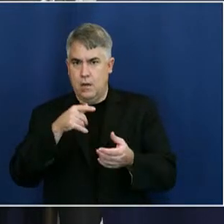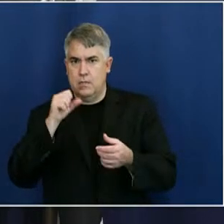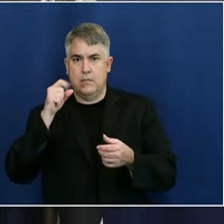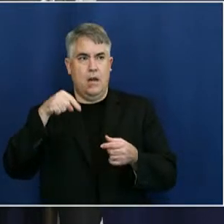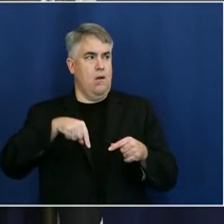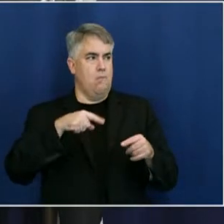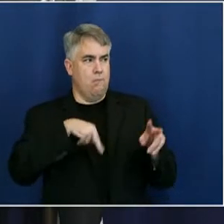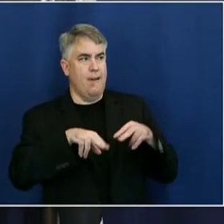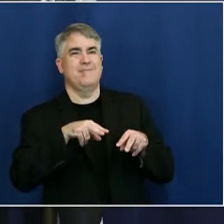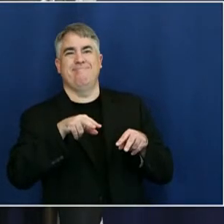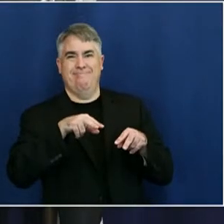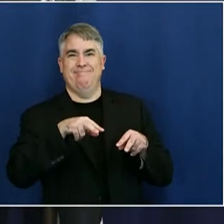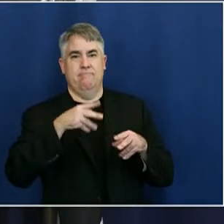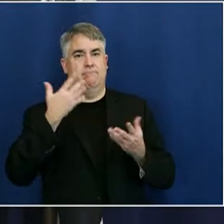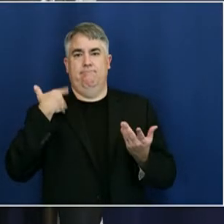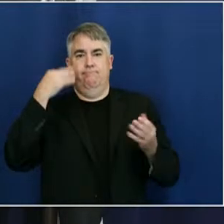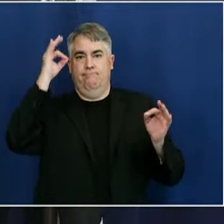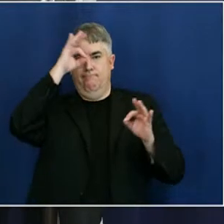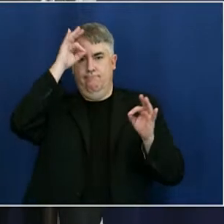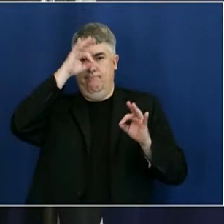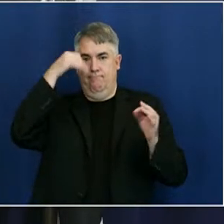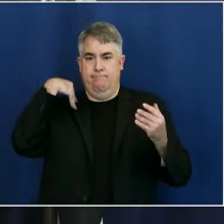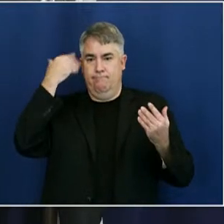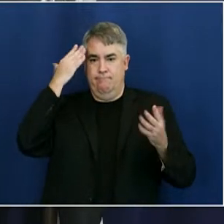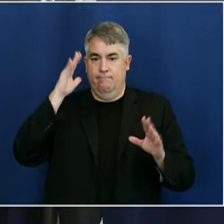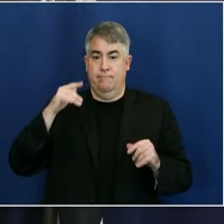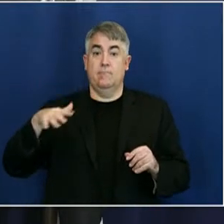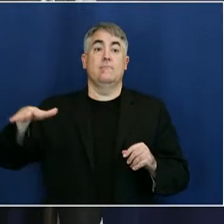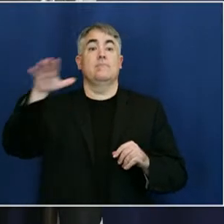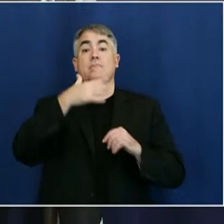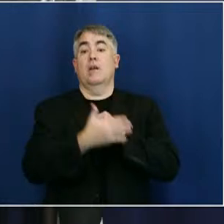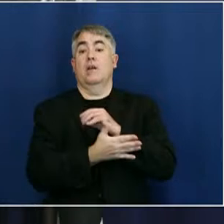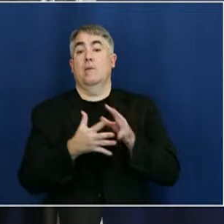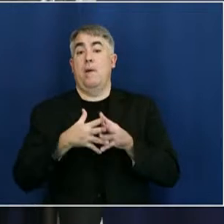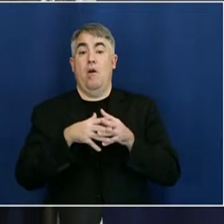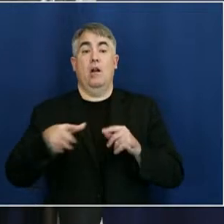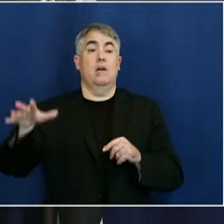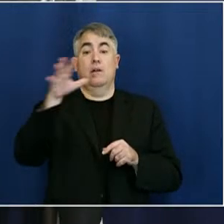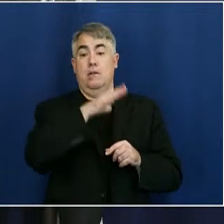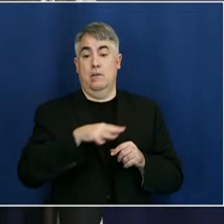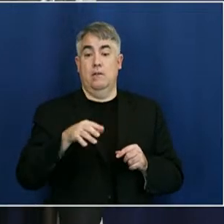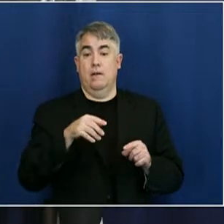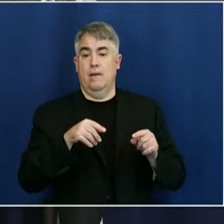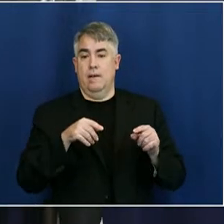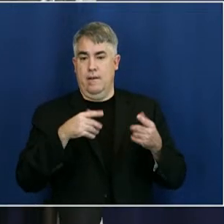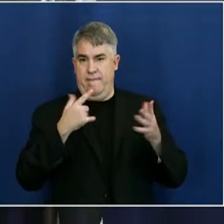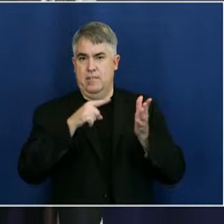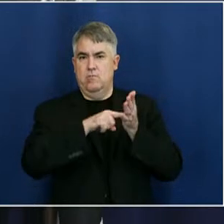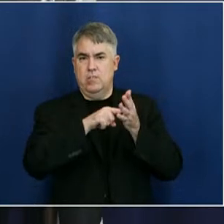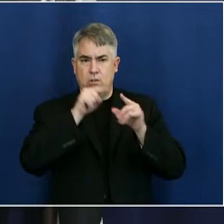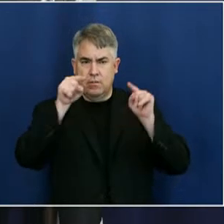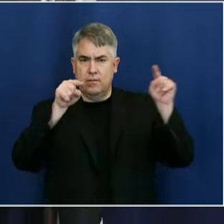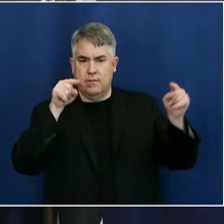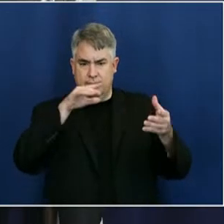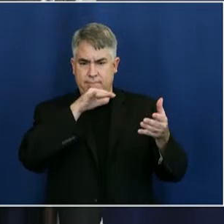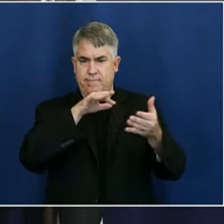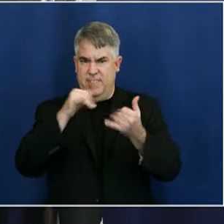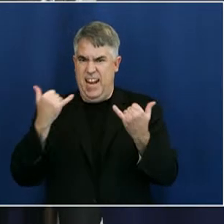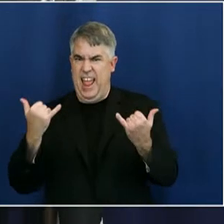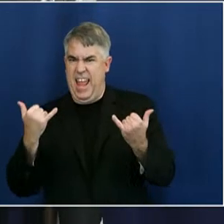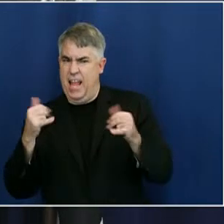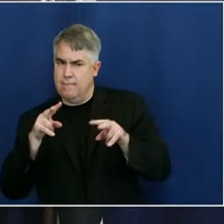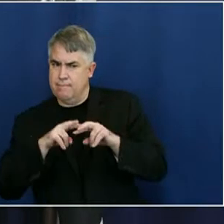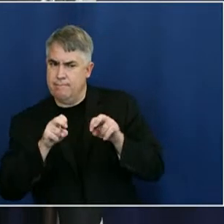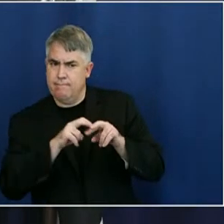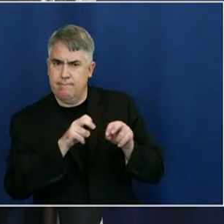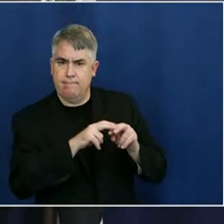nationwide, the manufacturers actually and other national researchers are looking at that very thing. We don't know